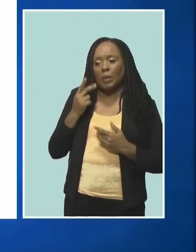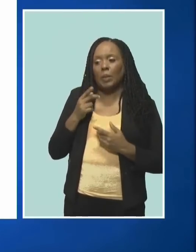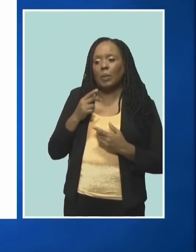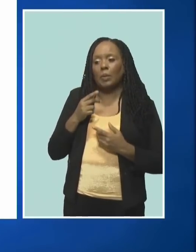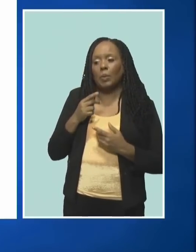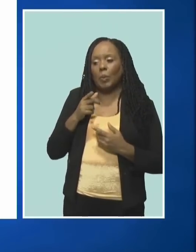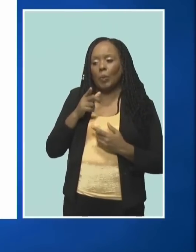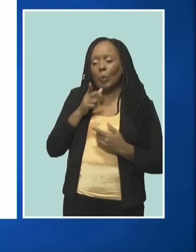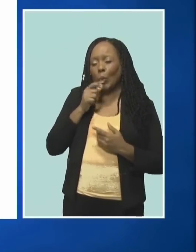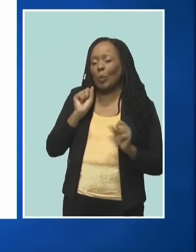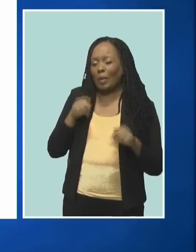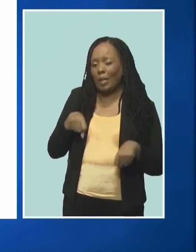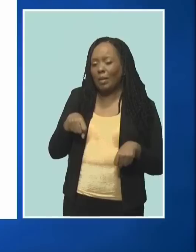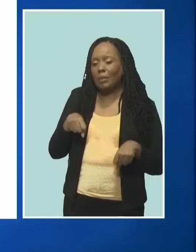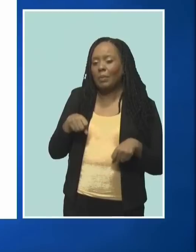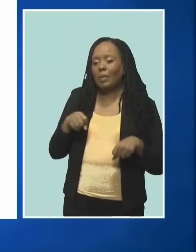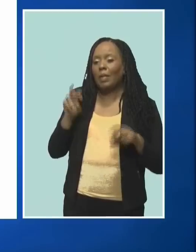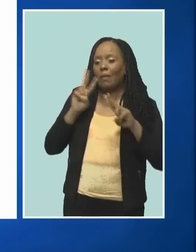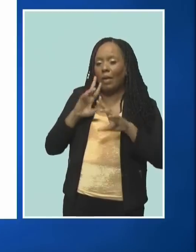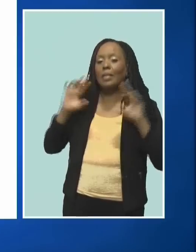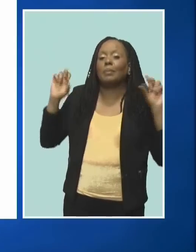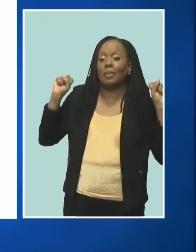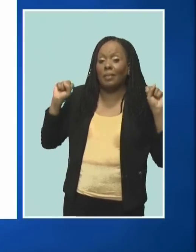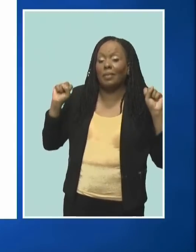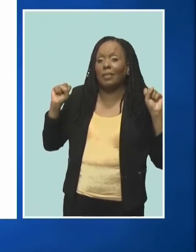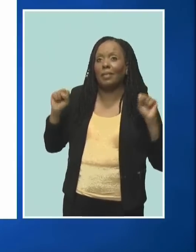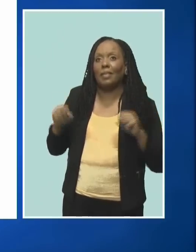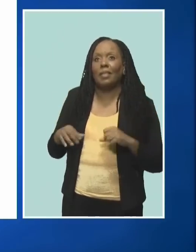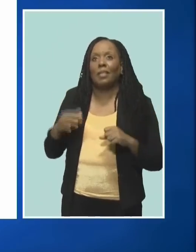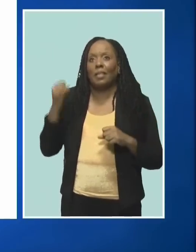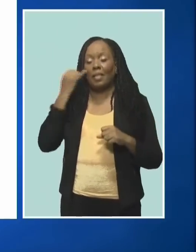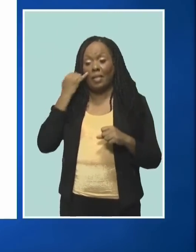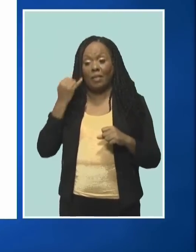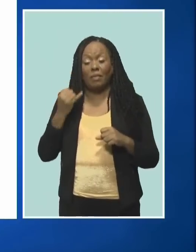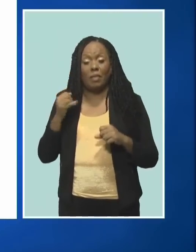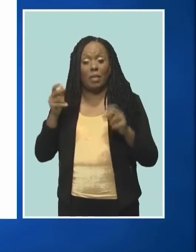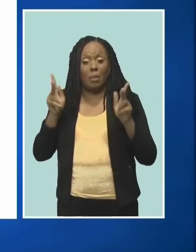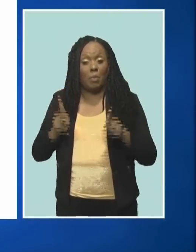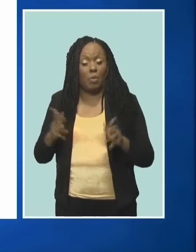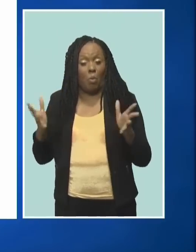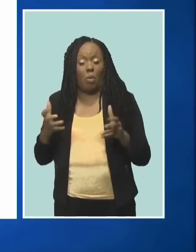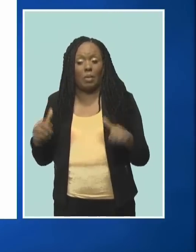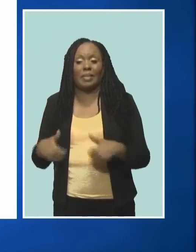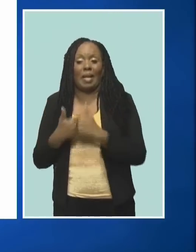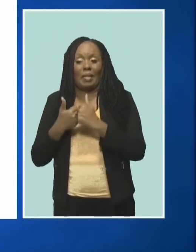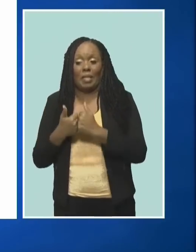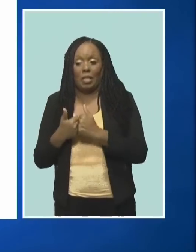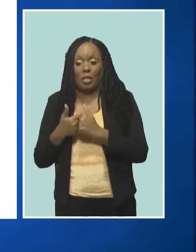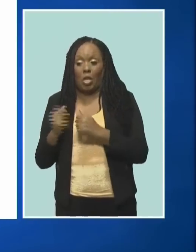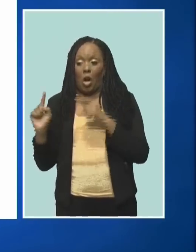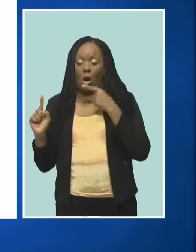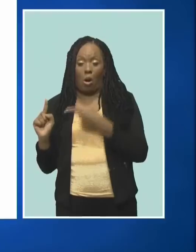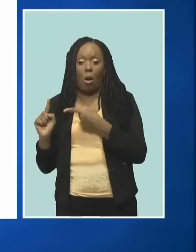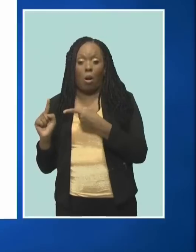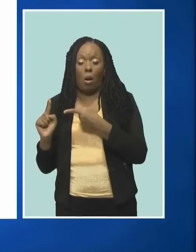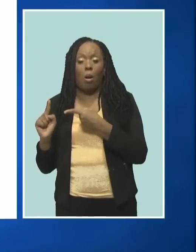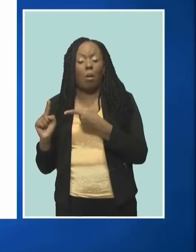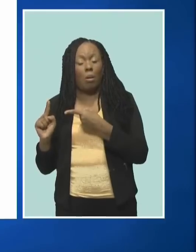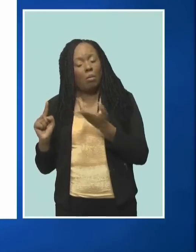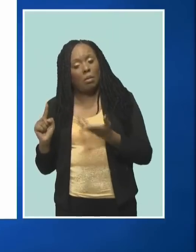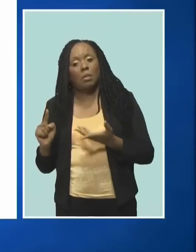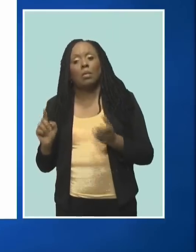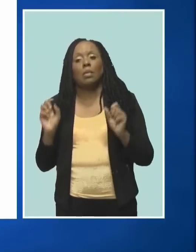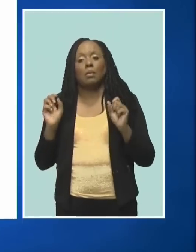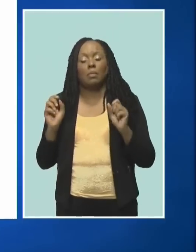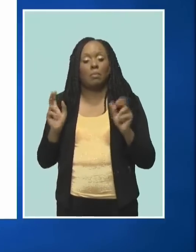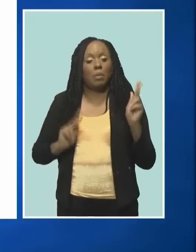pick. Even if there is a challenger, she can see that challenger off, or alternatively not, and the party can determine